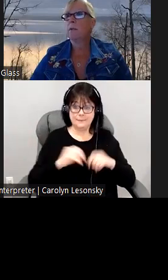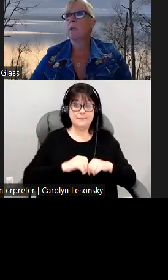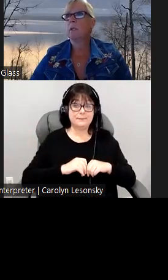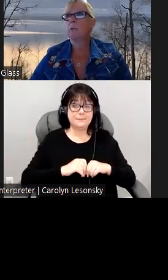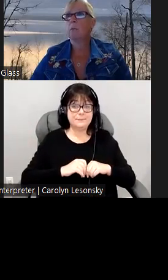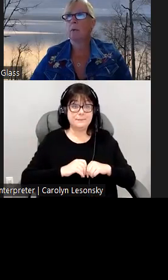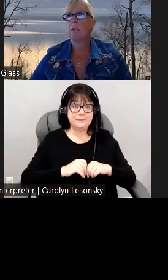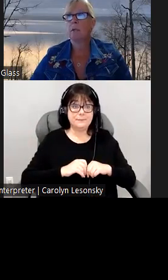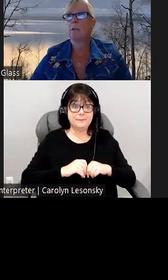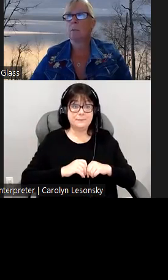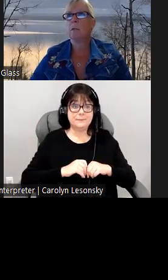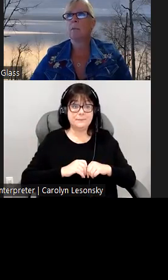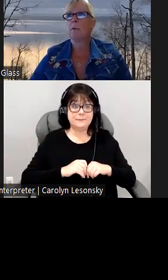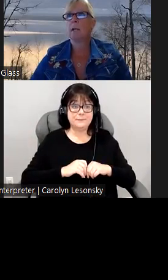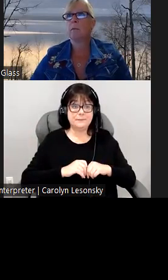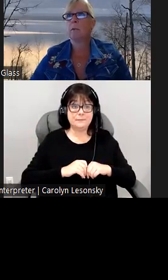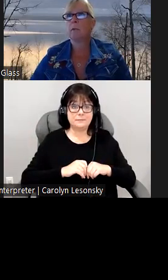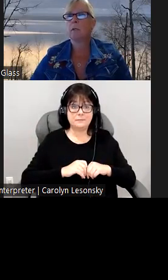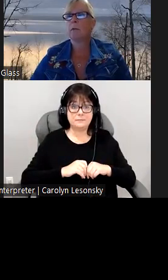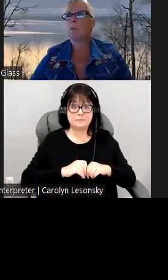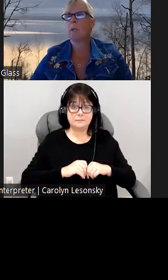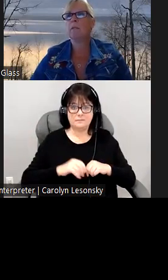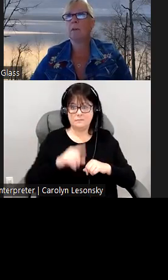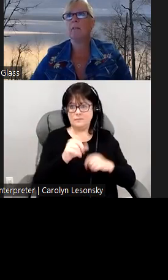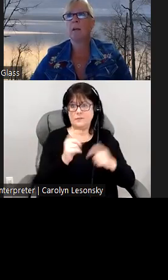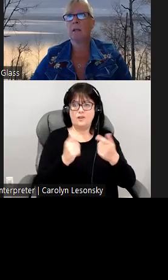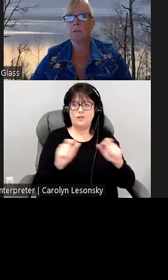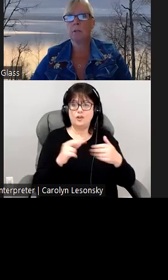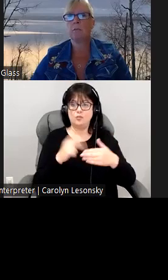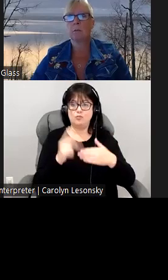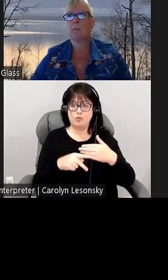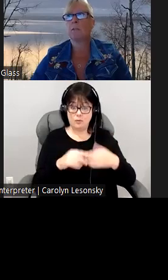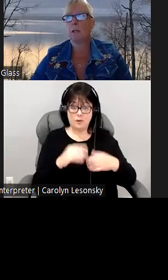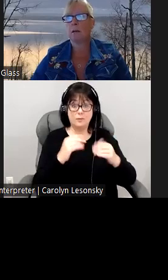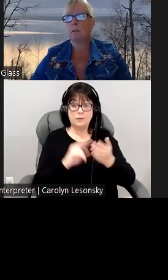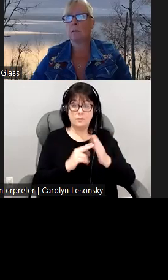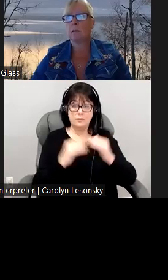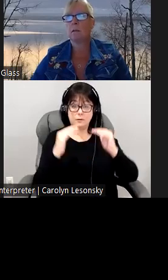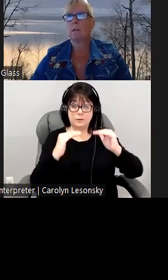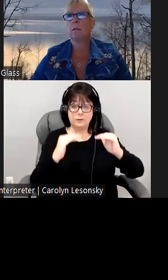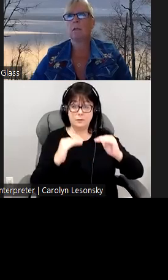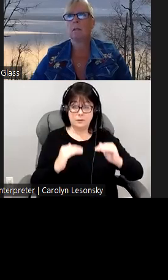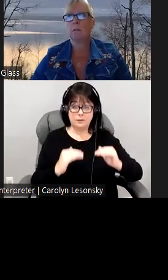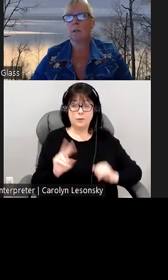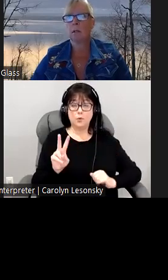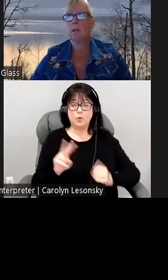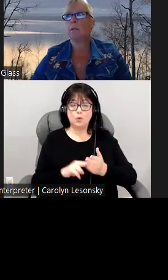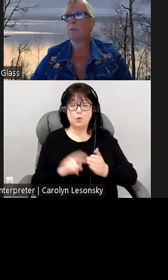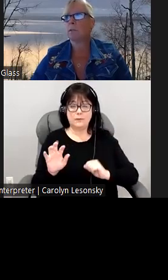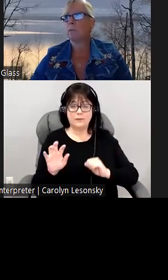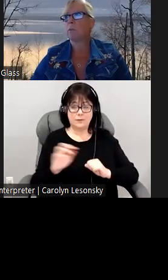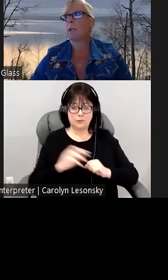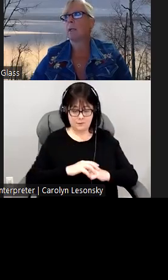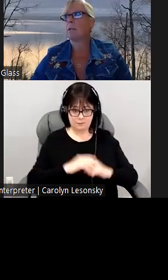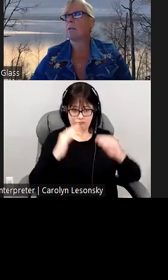this particular report, because it's a big program, there's about 2,500 rows of data that include all the